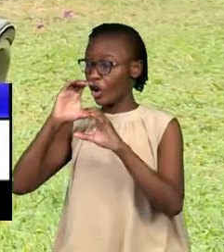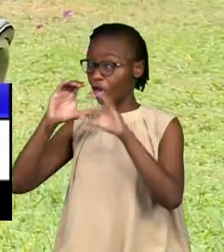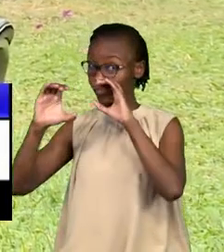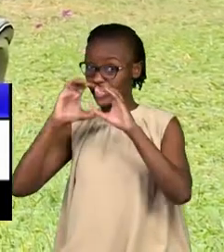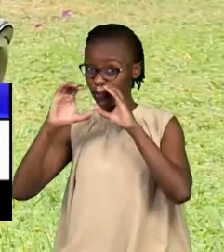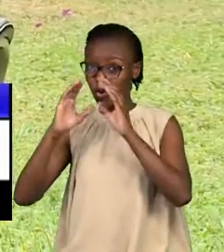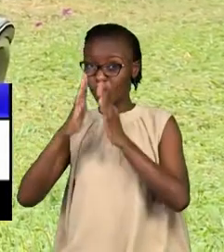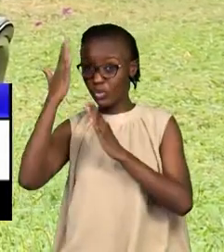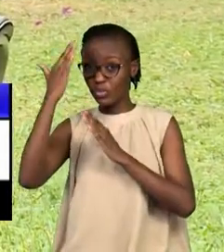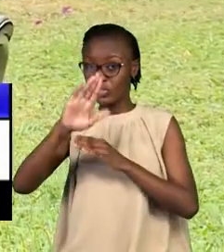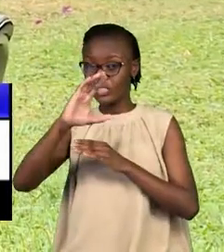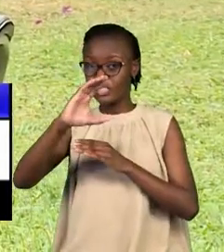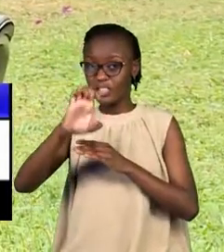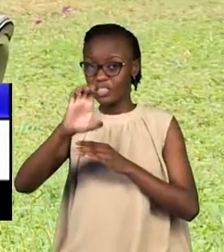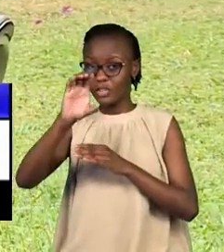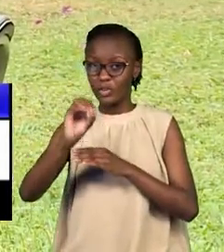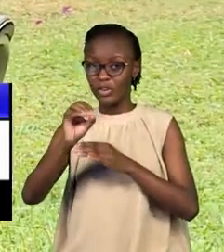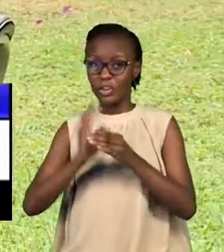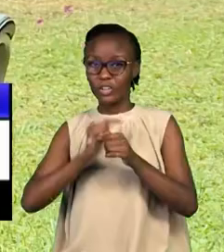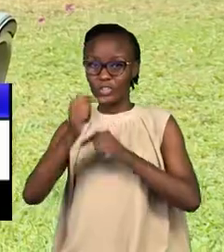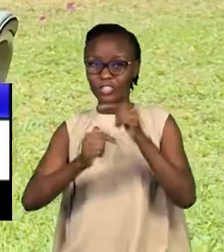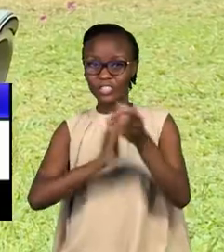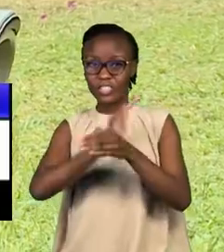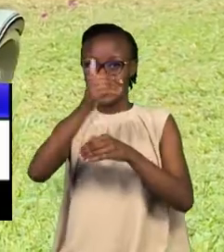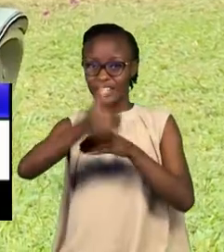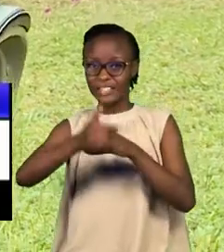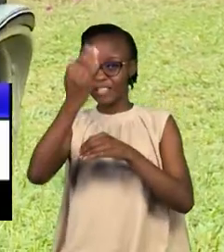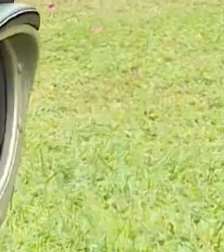The conversation on Know Your CEO continues next Monday.